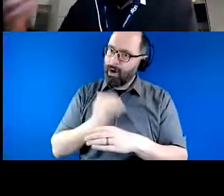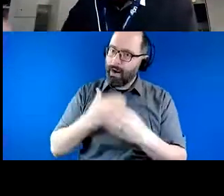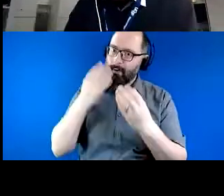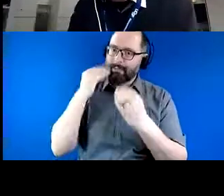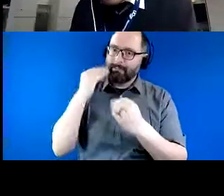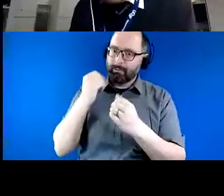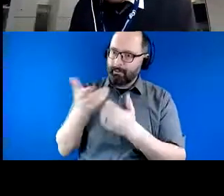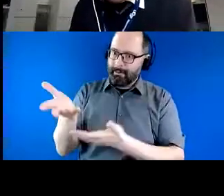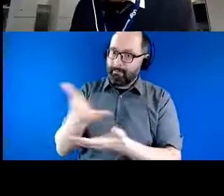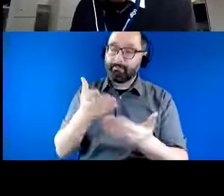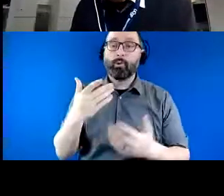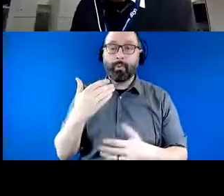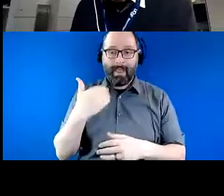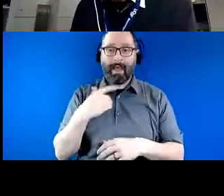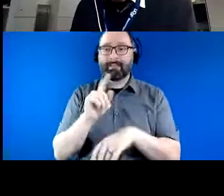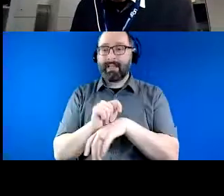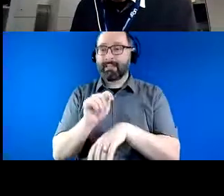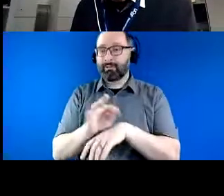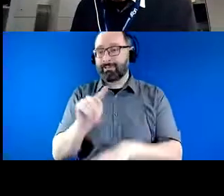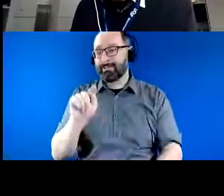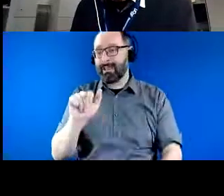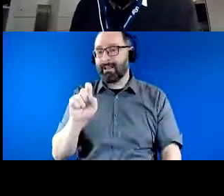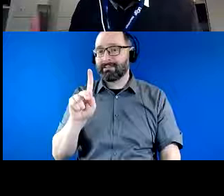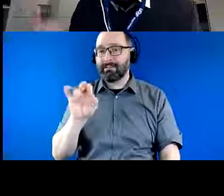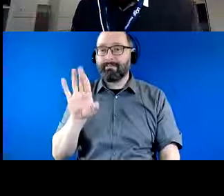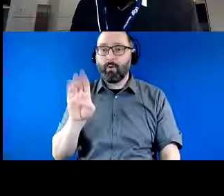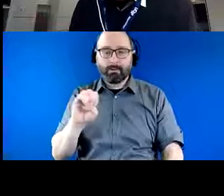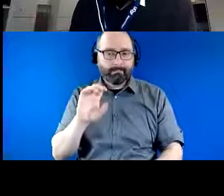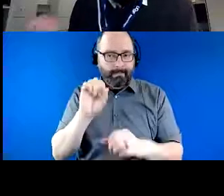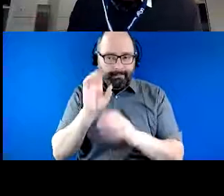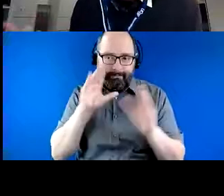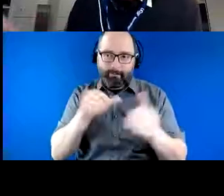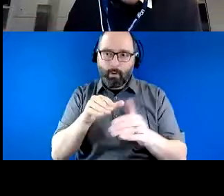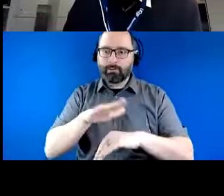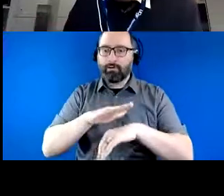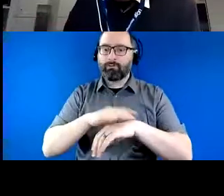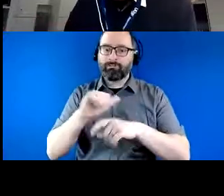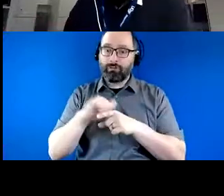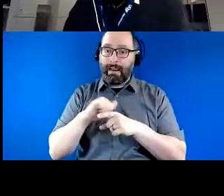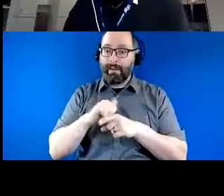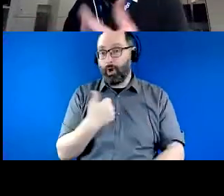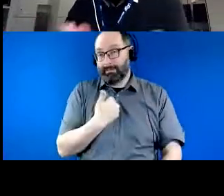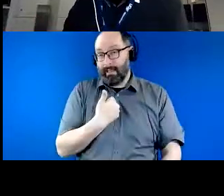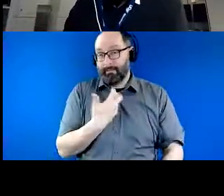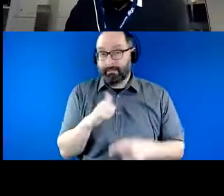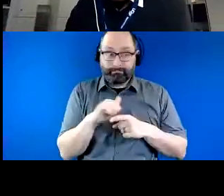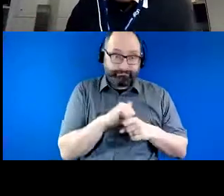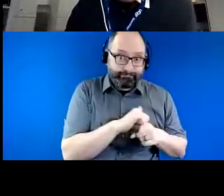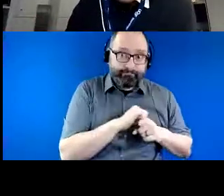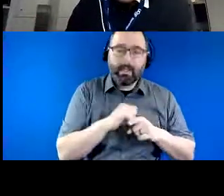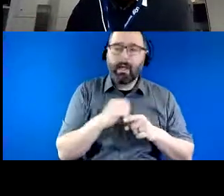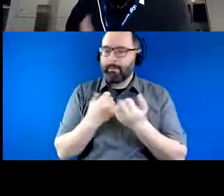We have a task force that is focusing on training ourselves, basically, and we have support